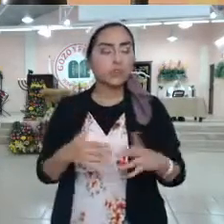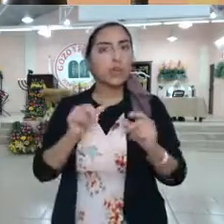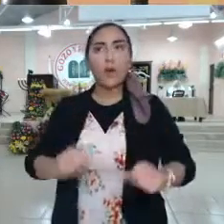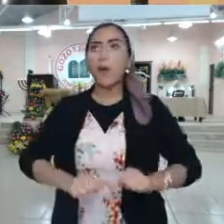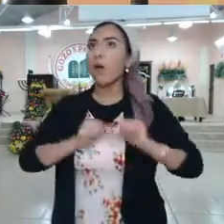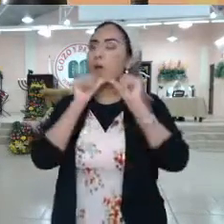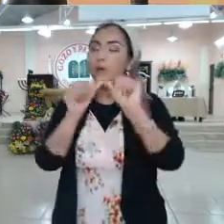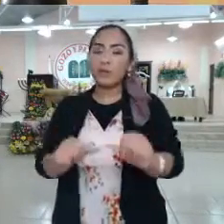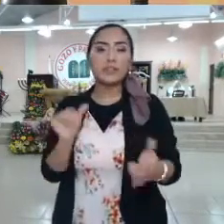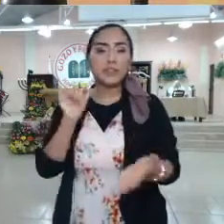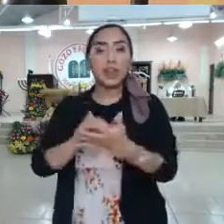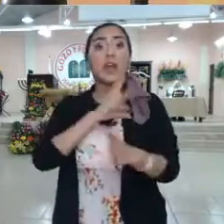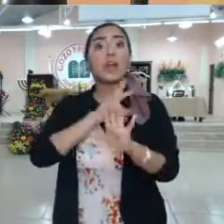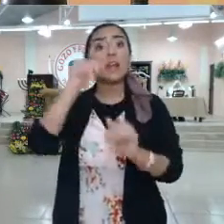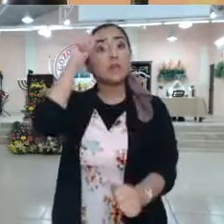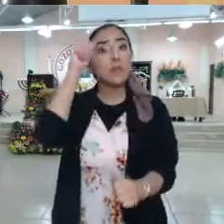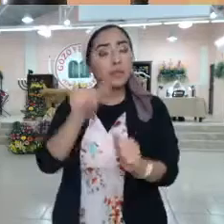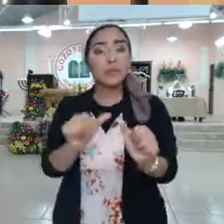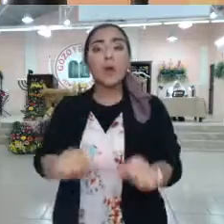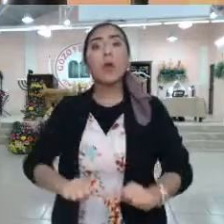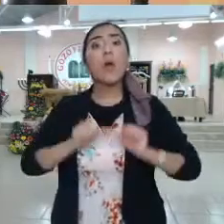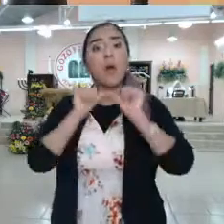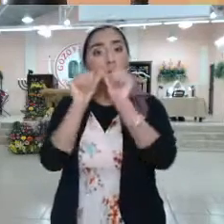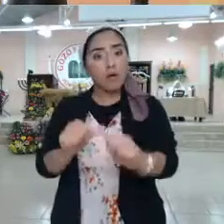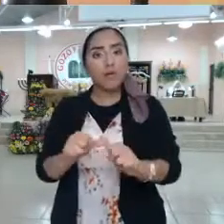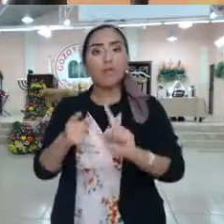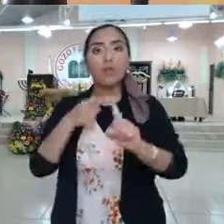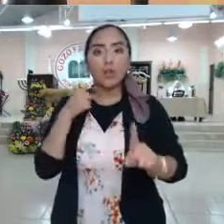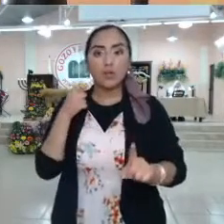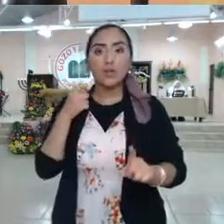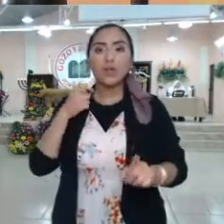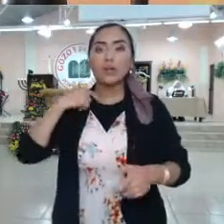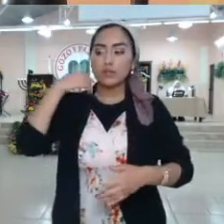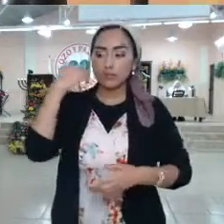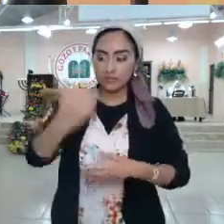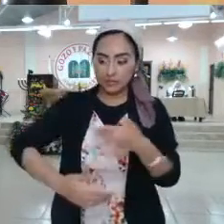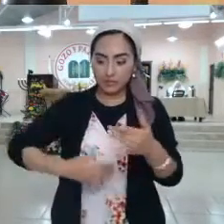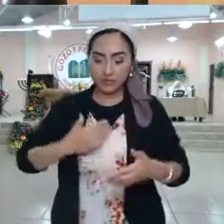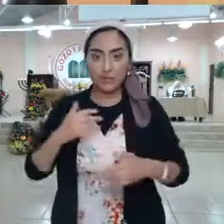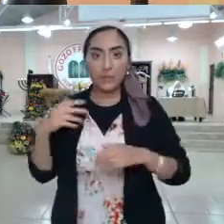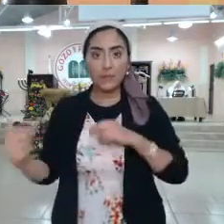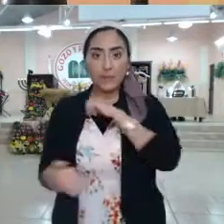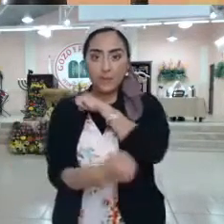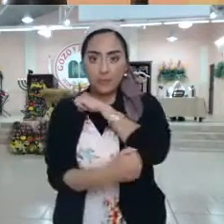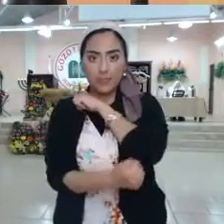going to test us, all of us. And remember, always,